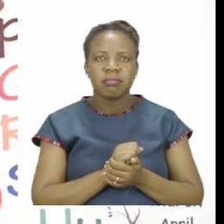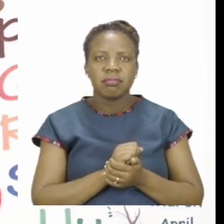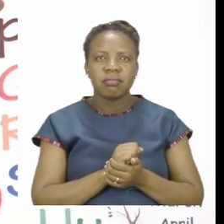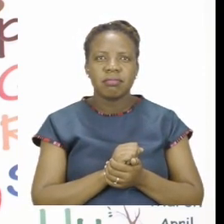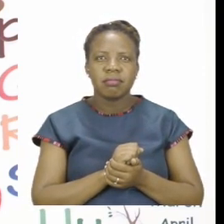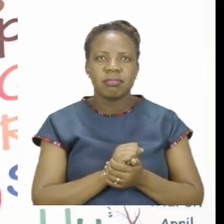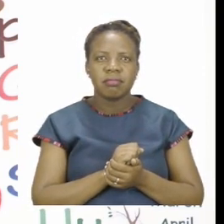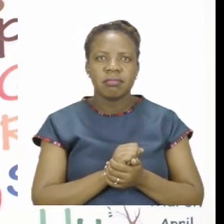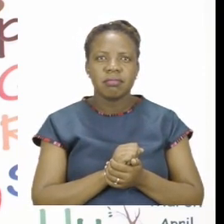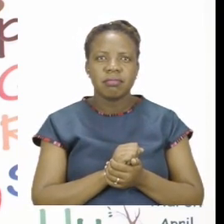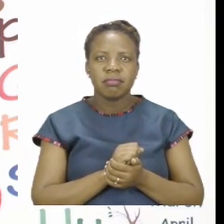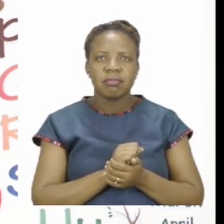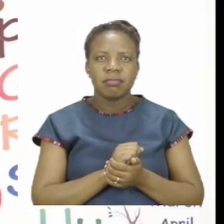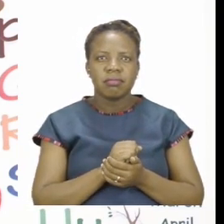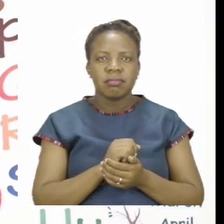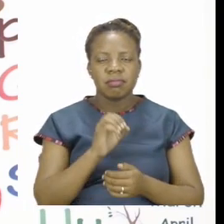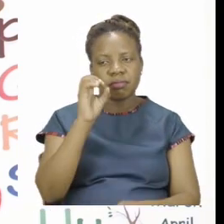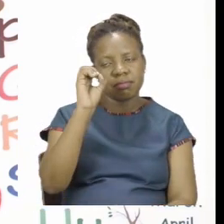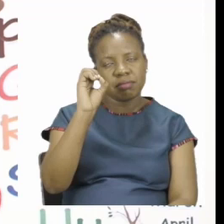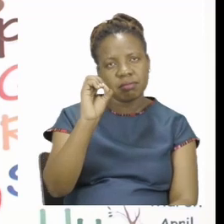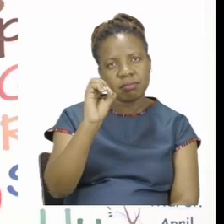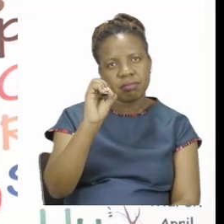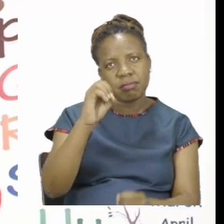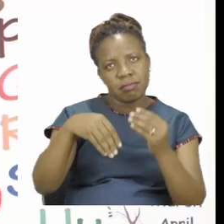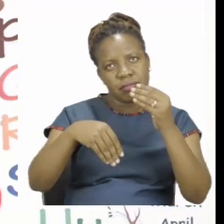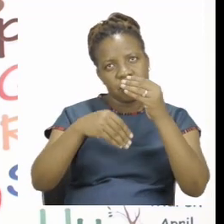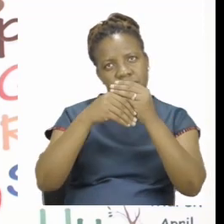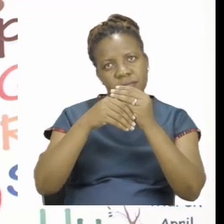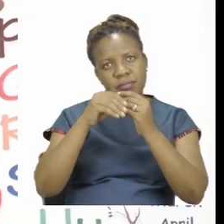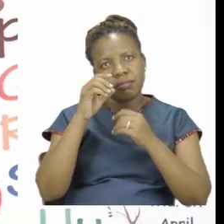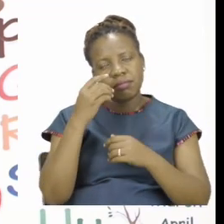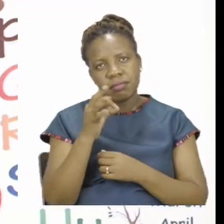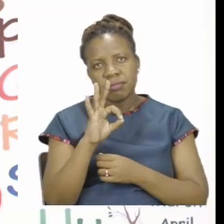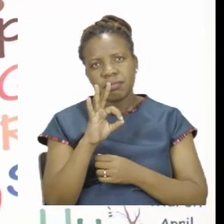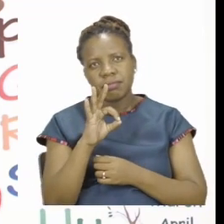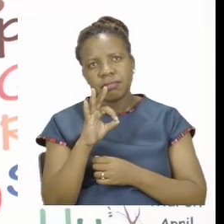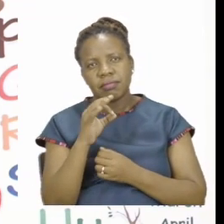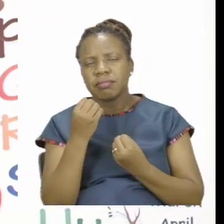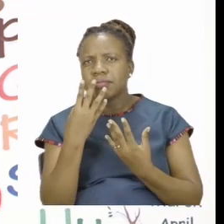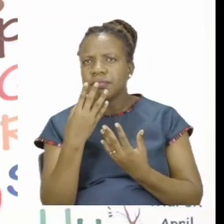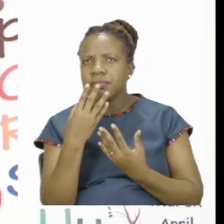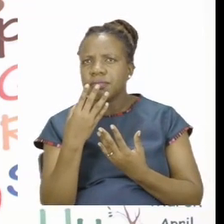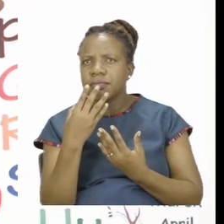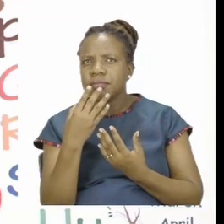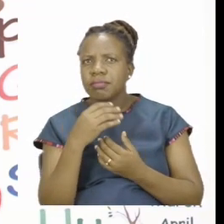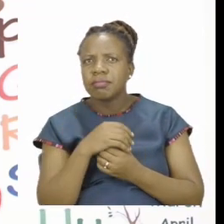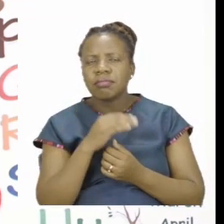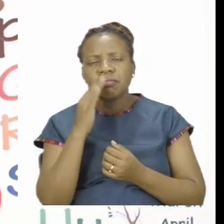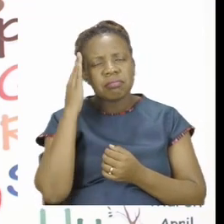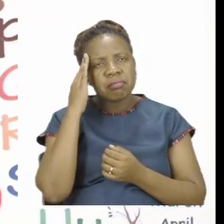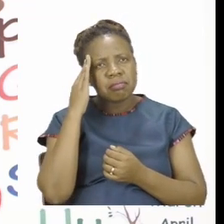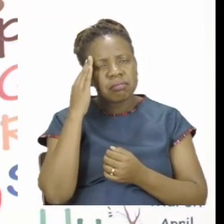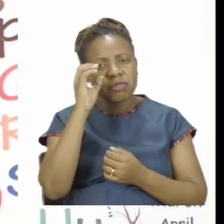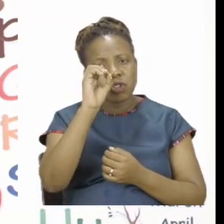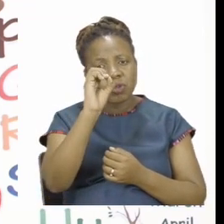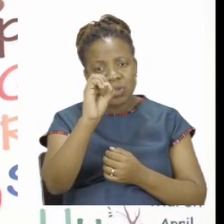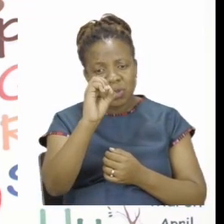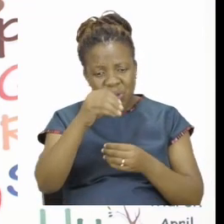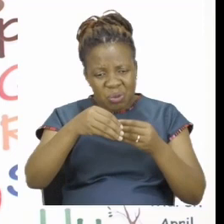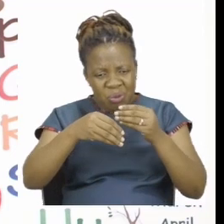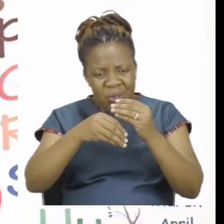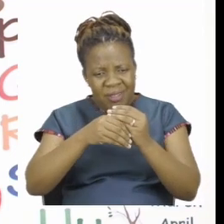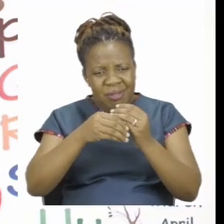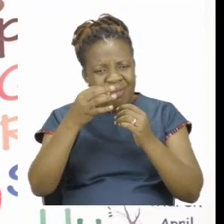we are going to start by saying 0 plus 9. Now we all know that 0 plus 9, boys and